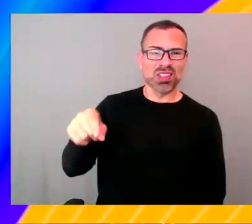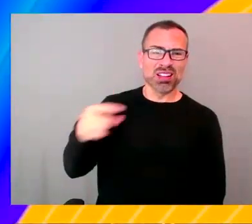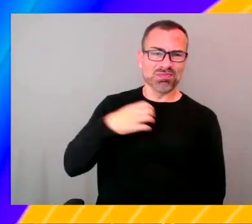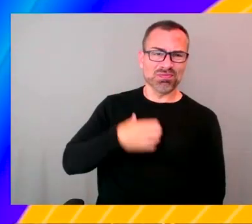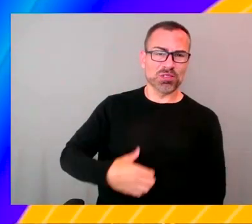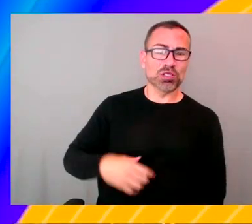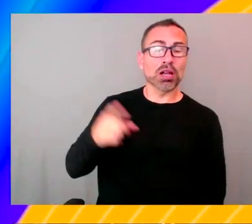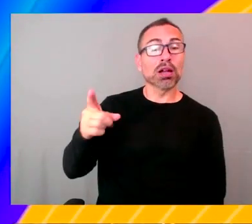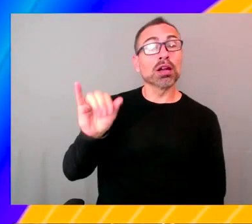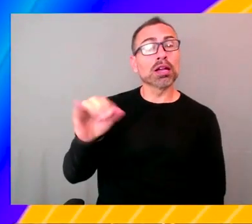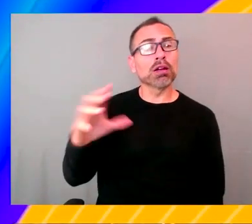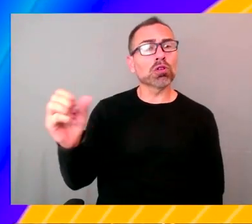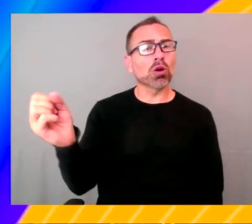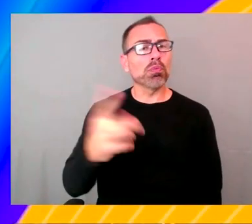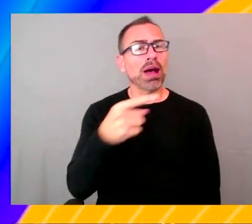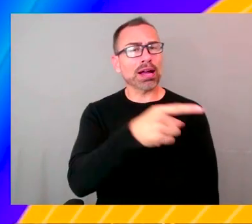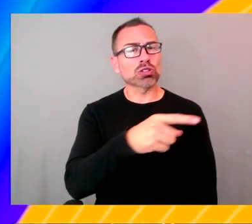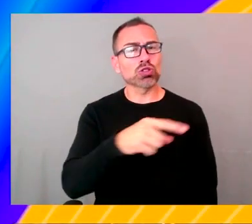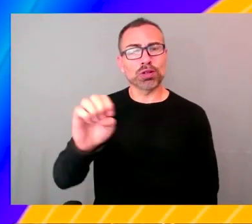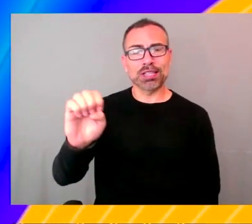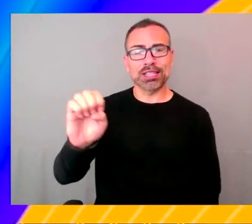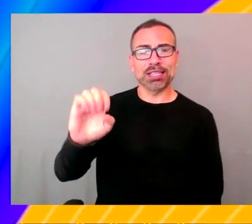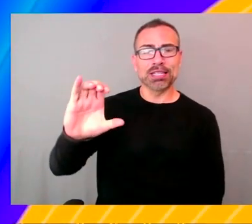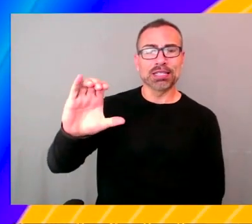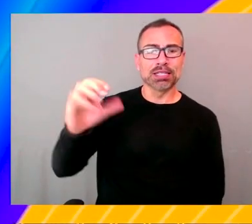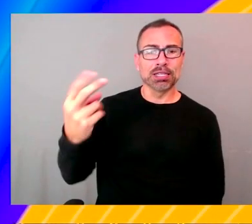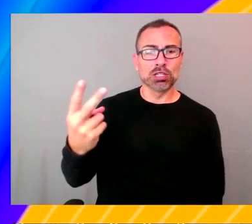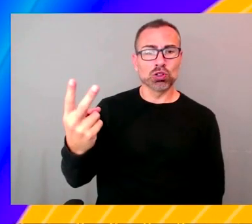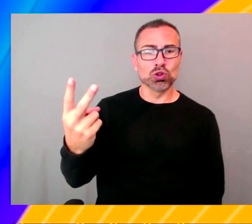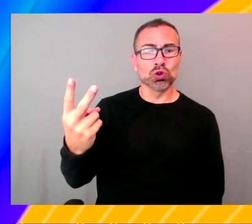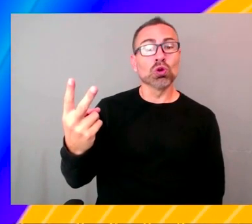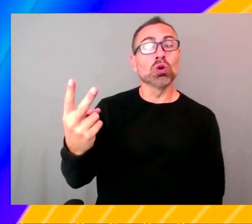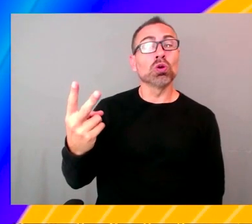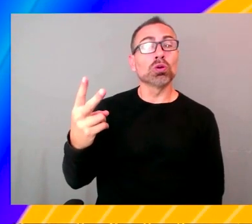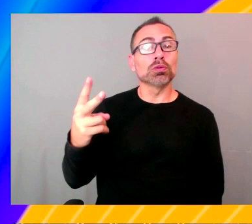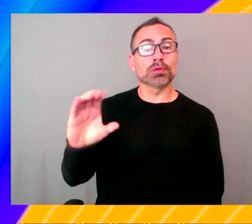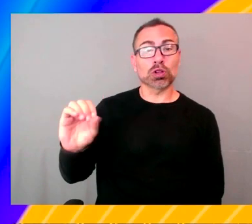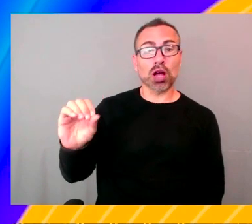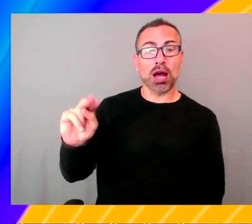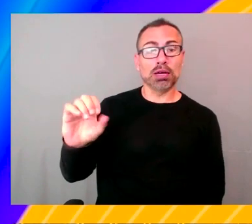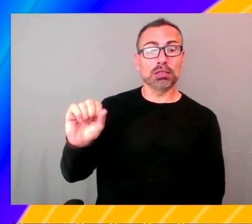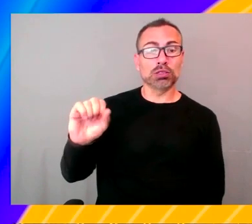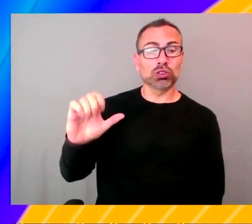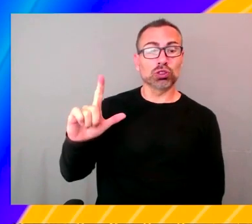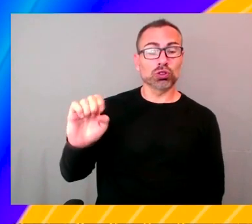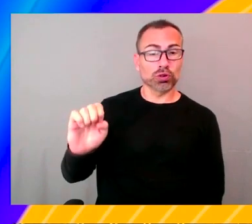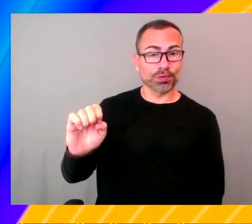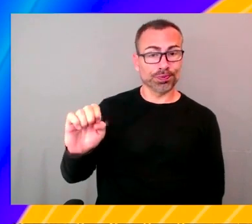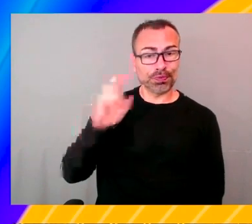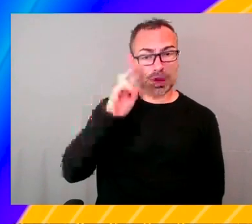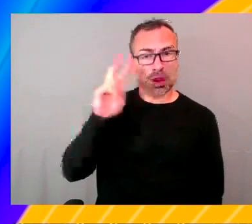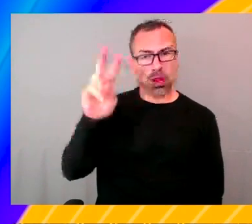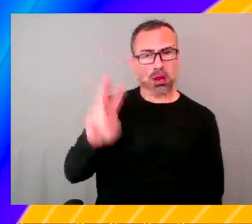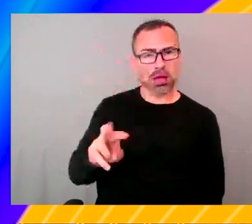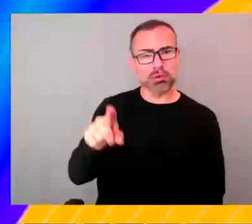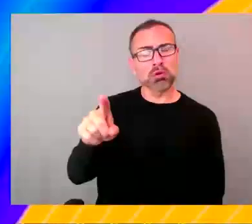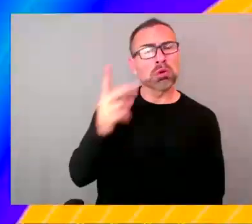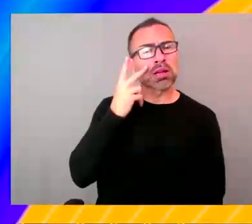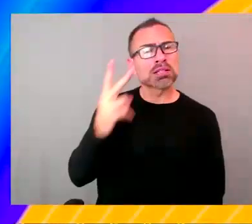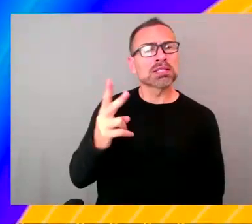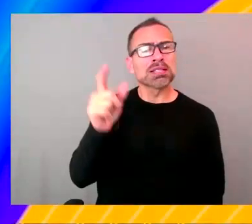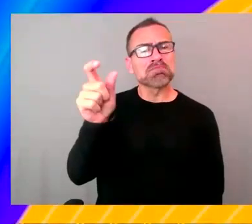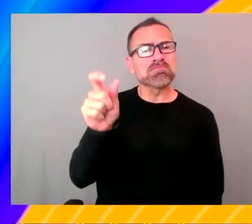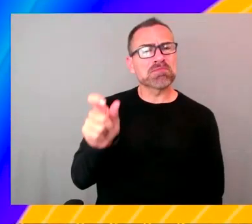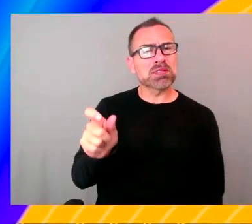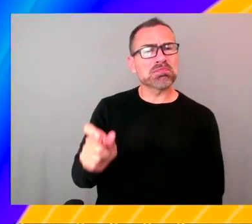to the EC2 console here. Let's take a look at it and look at our running instances. And we already have